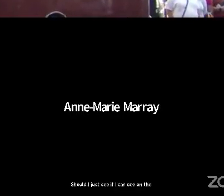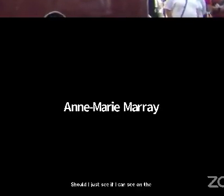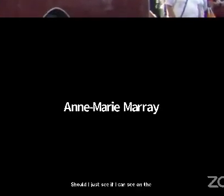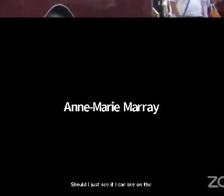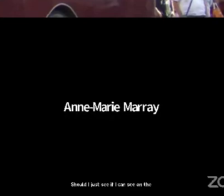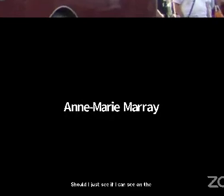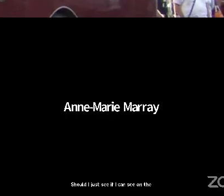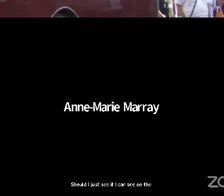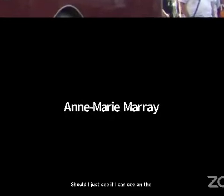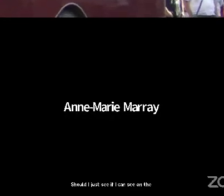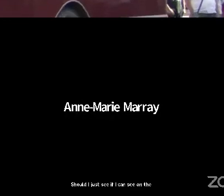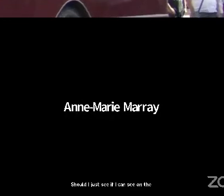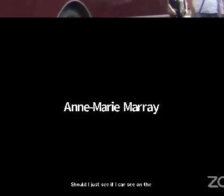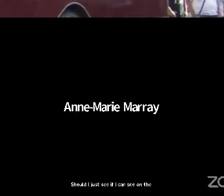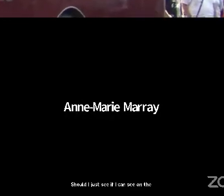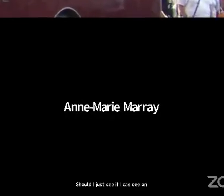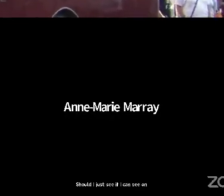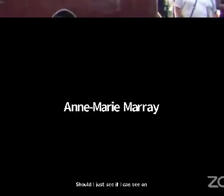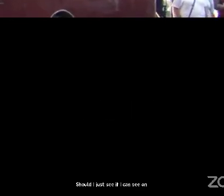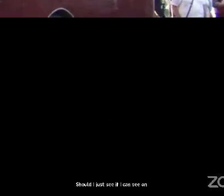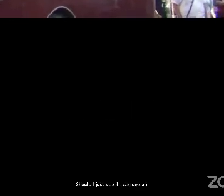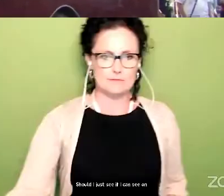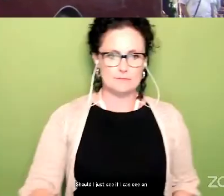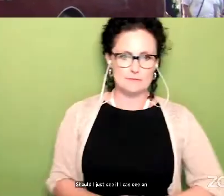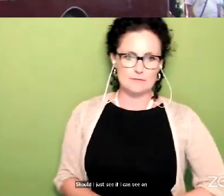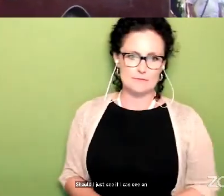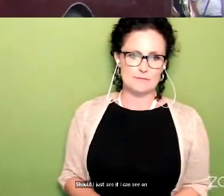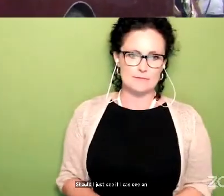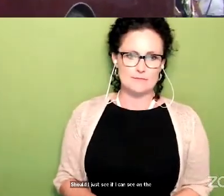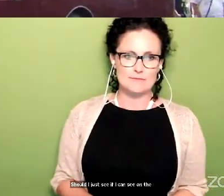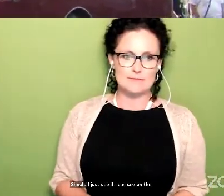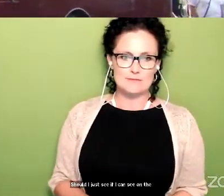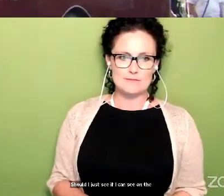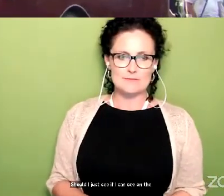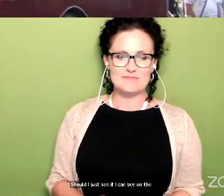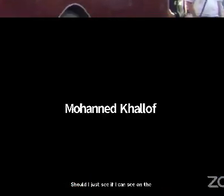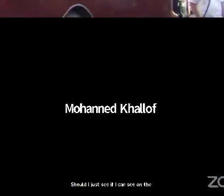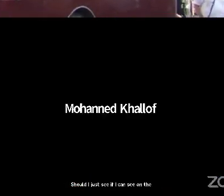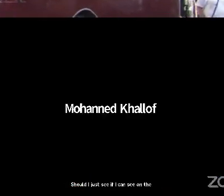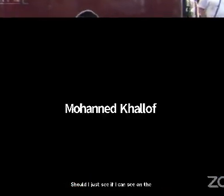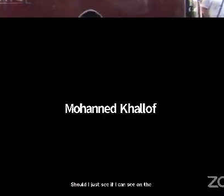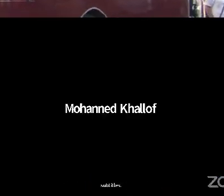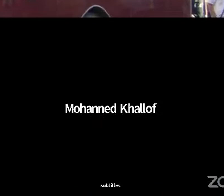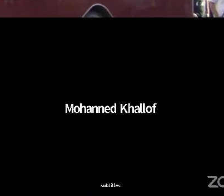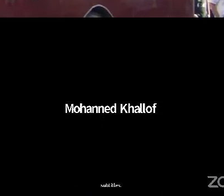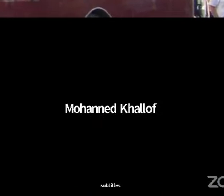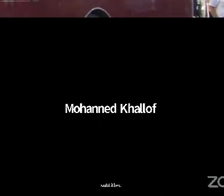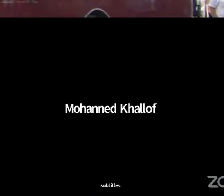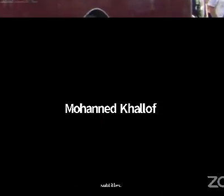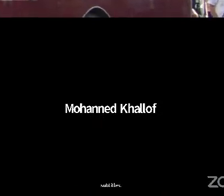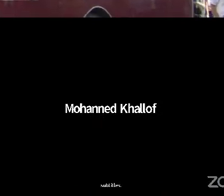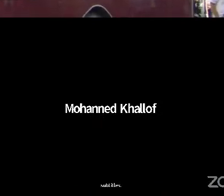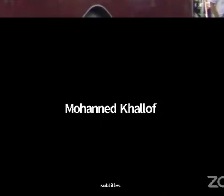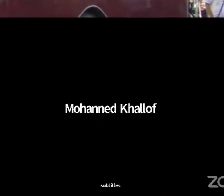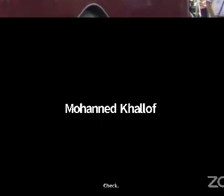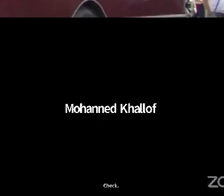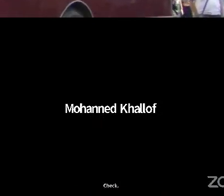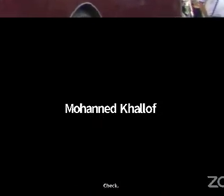magical life. What will they be? What will they see?